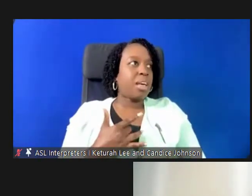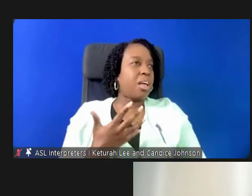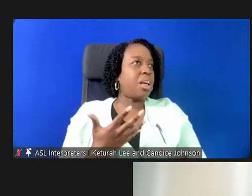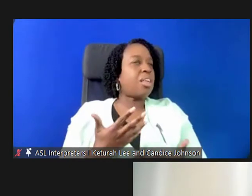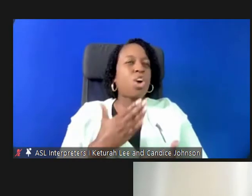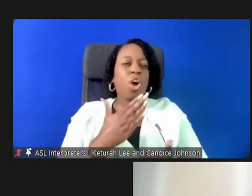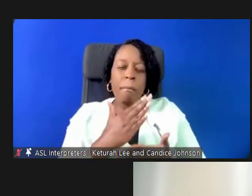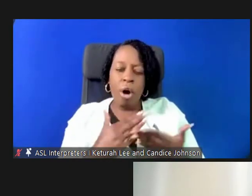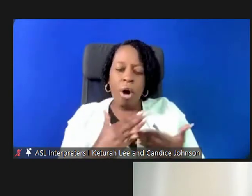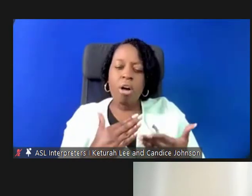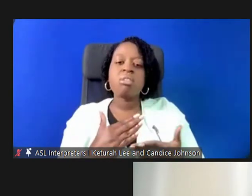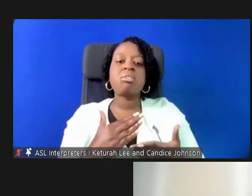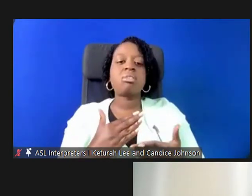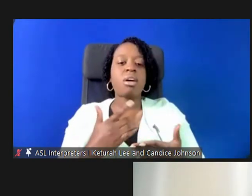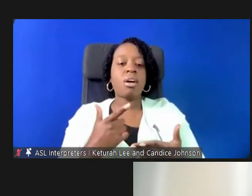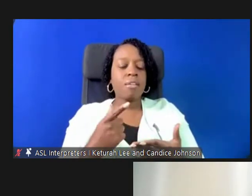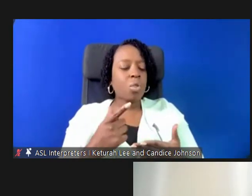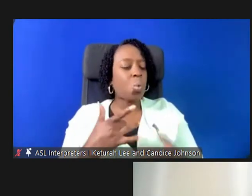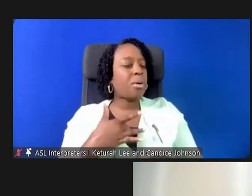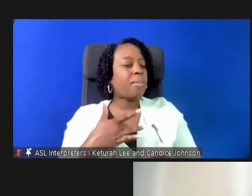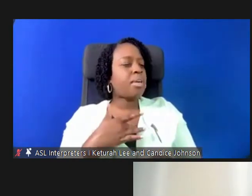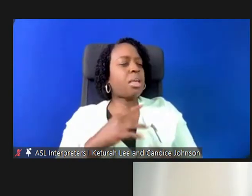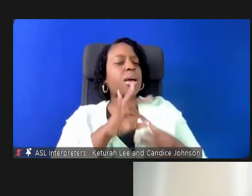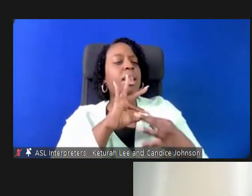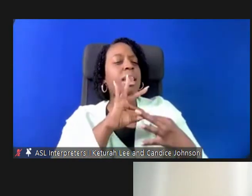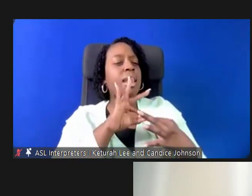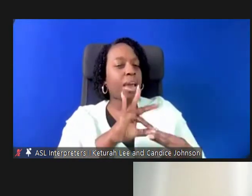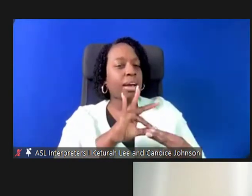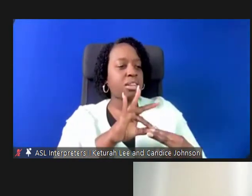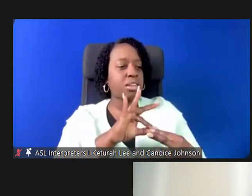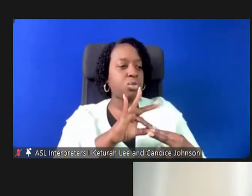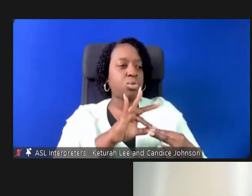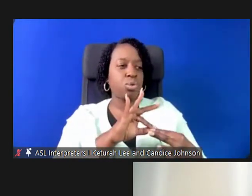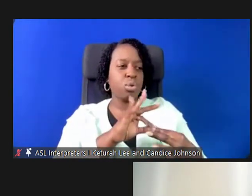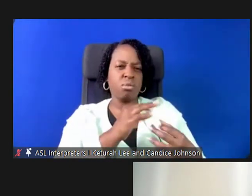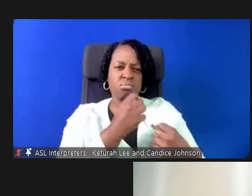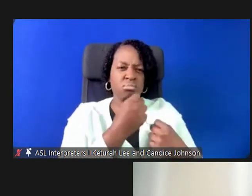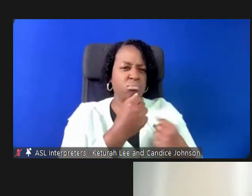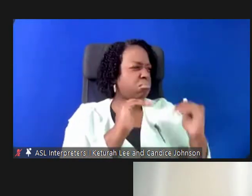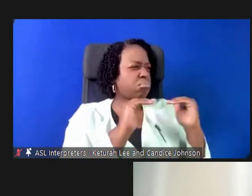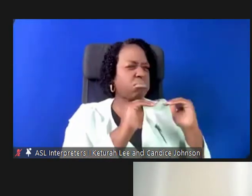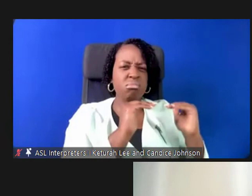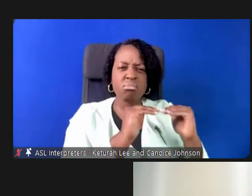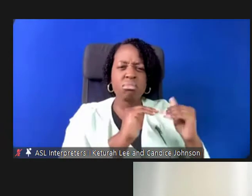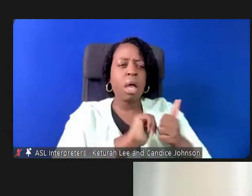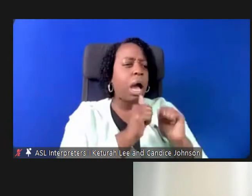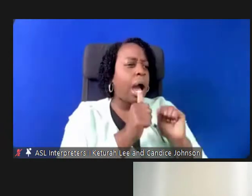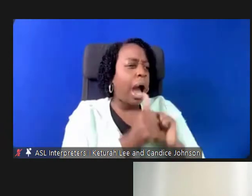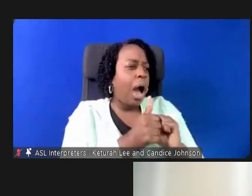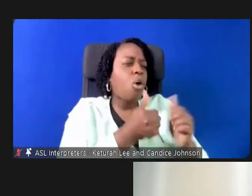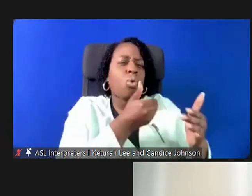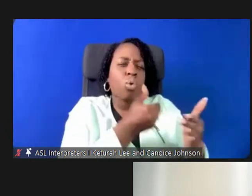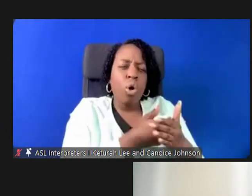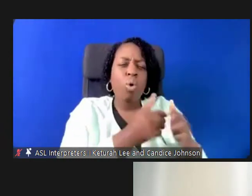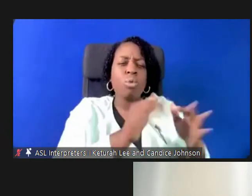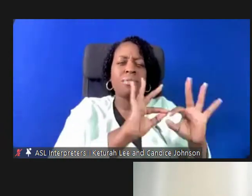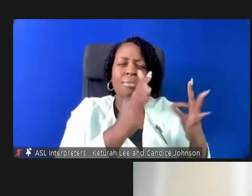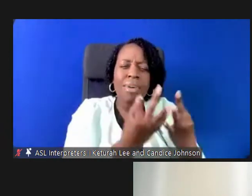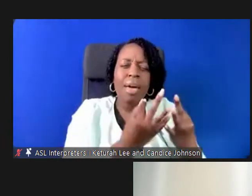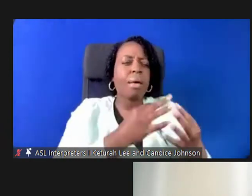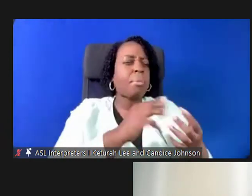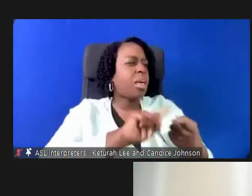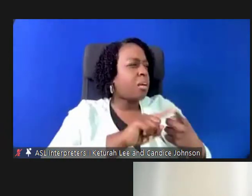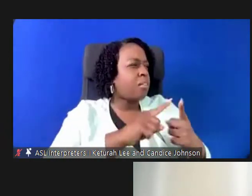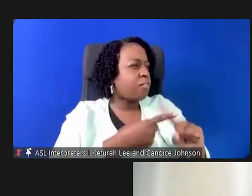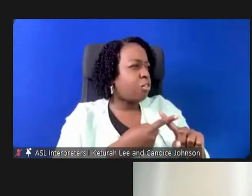aspects of the extent to which I feel connected to a confidant. How connected do I feel to close family and friends, and how connected